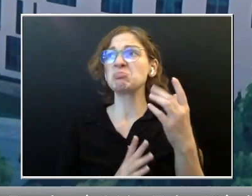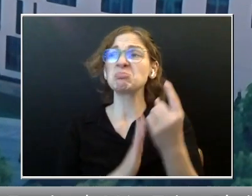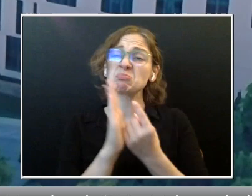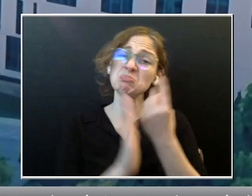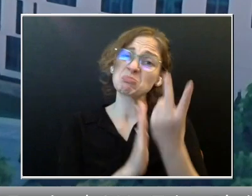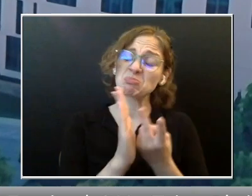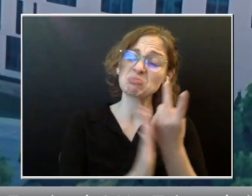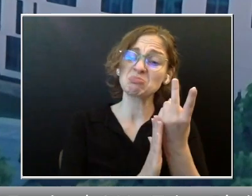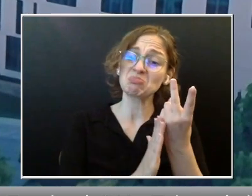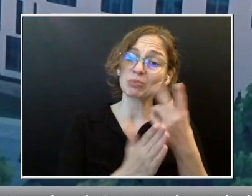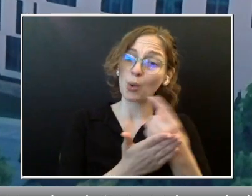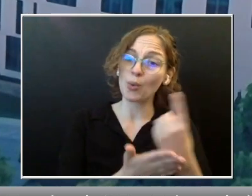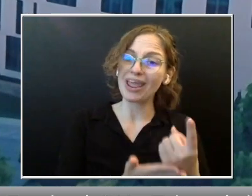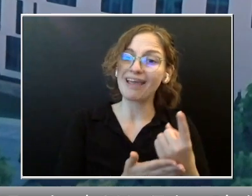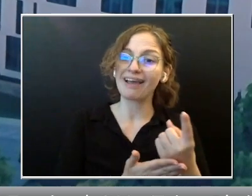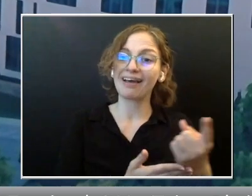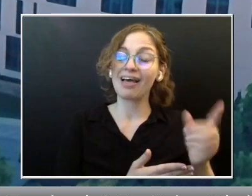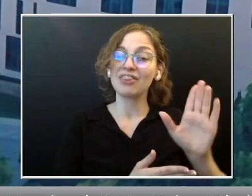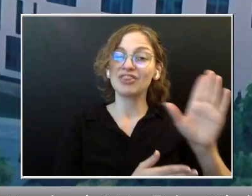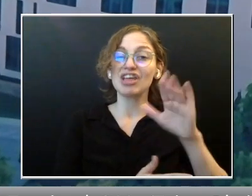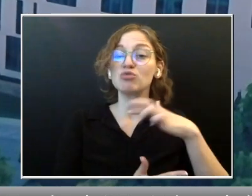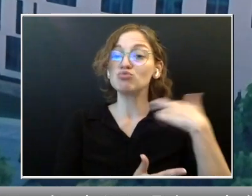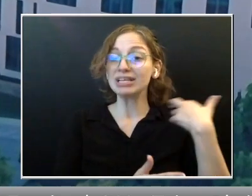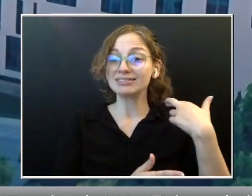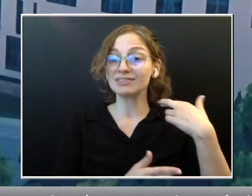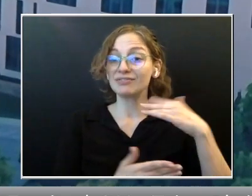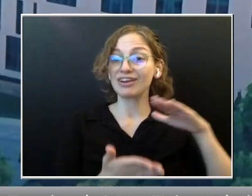were walking less than 1 mile a day in the same environment.